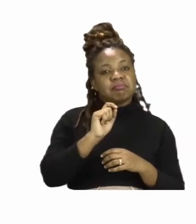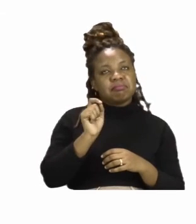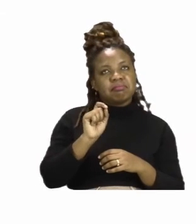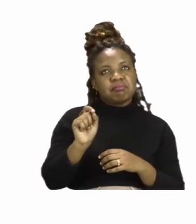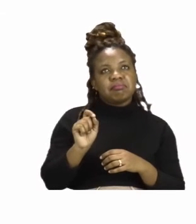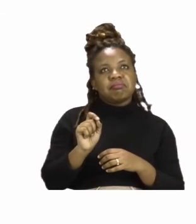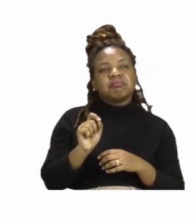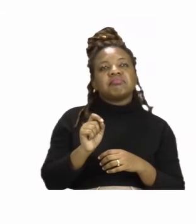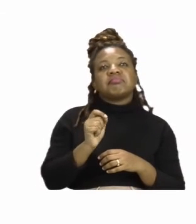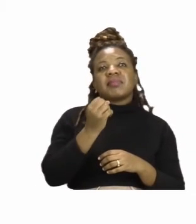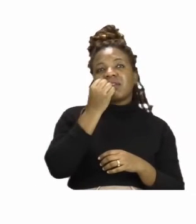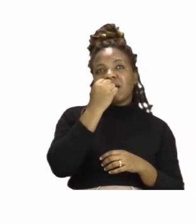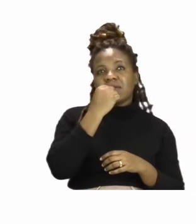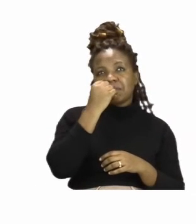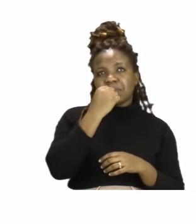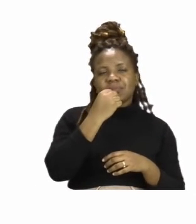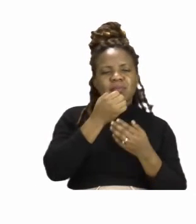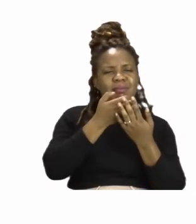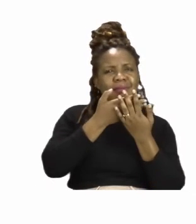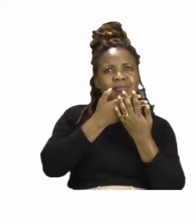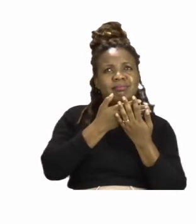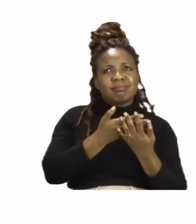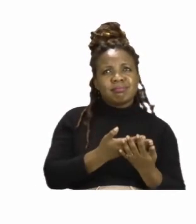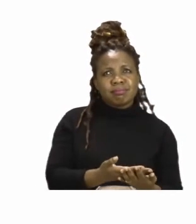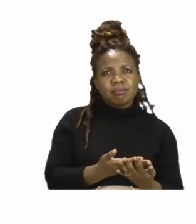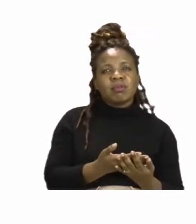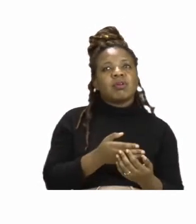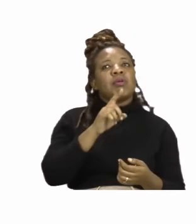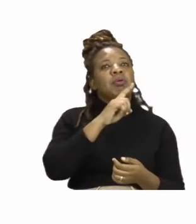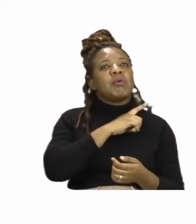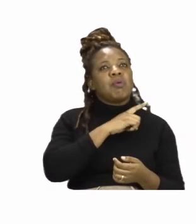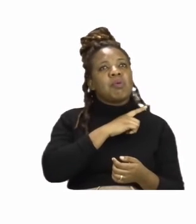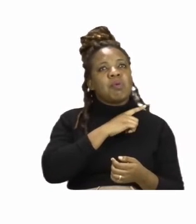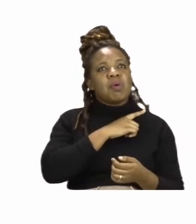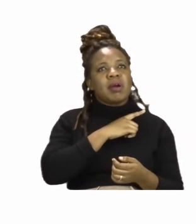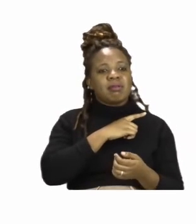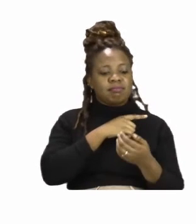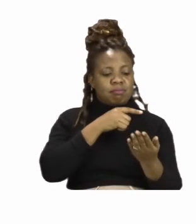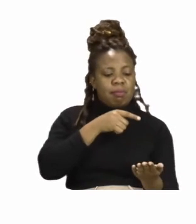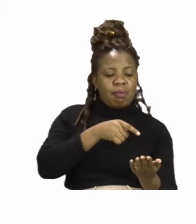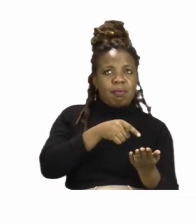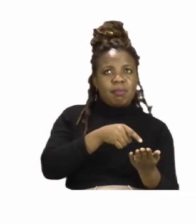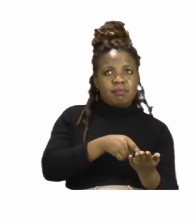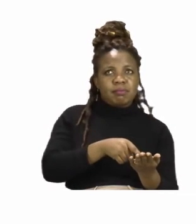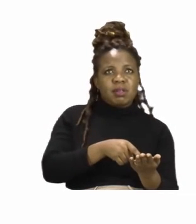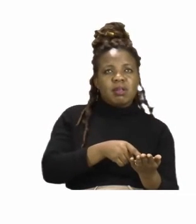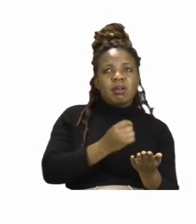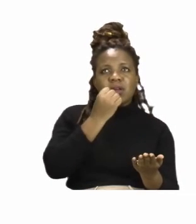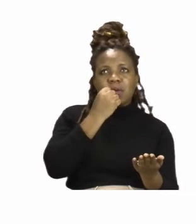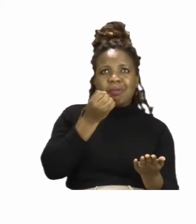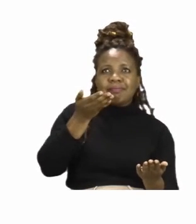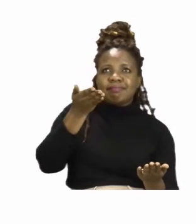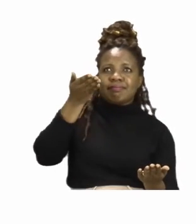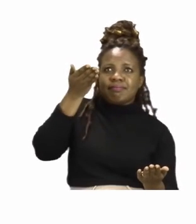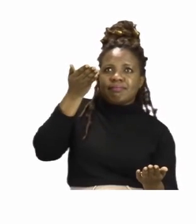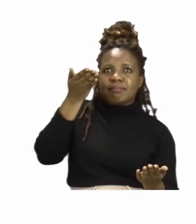heavier than the strawberry because it is about to touch the ground. So I'd like you to please write the